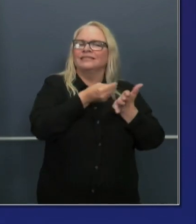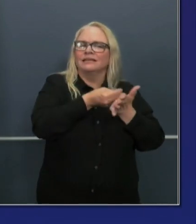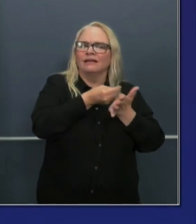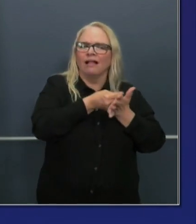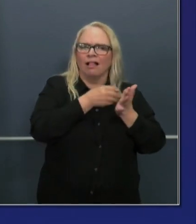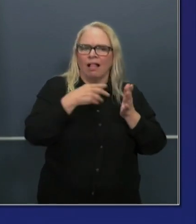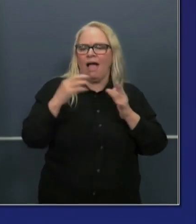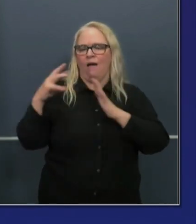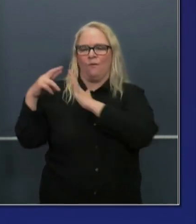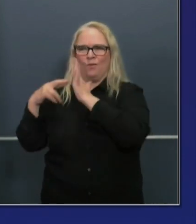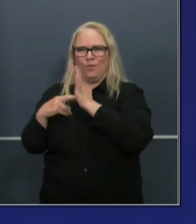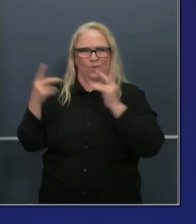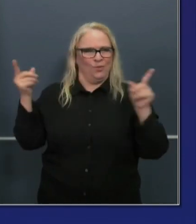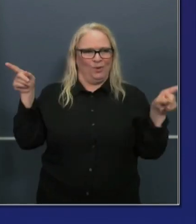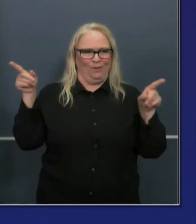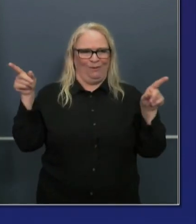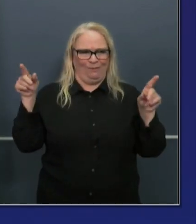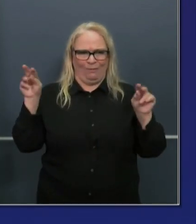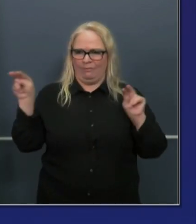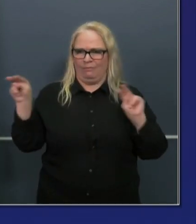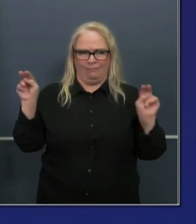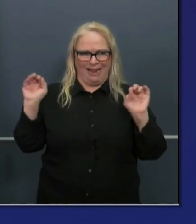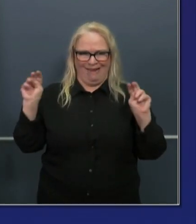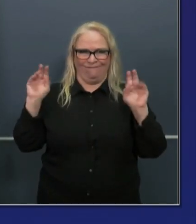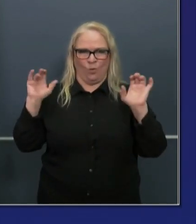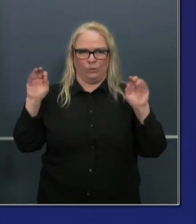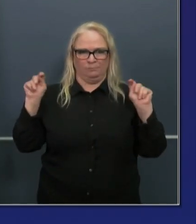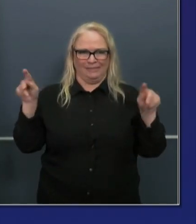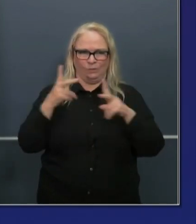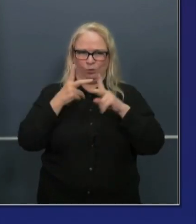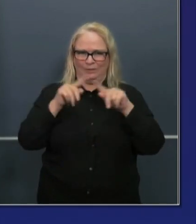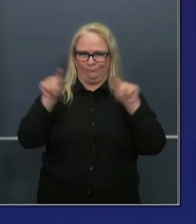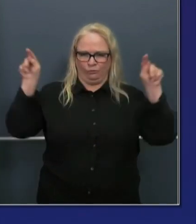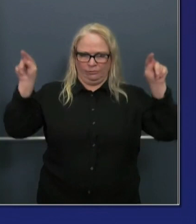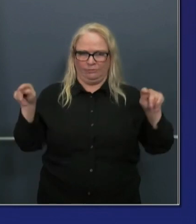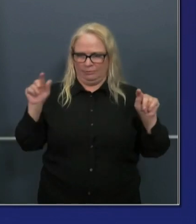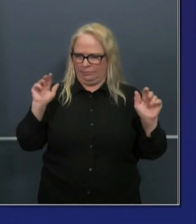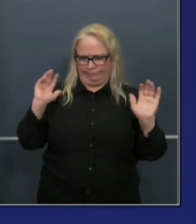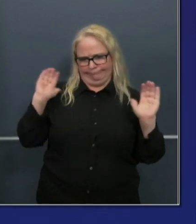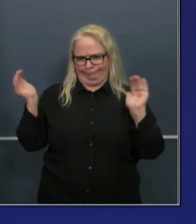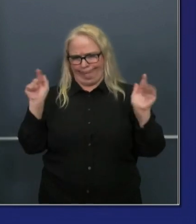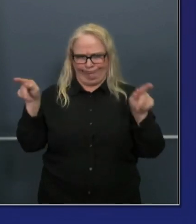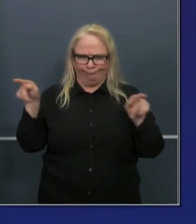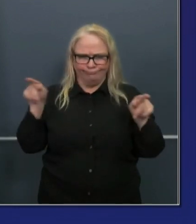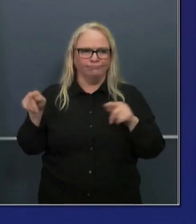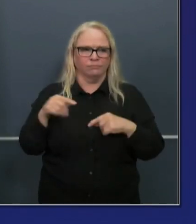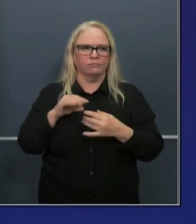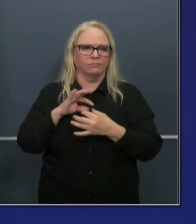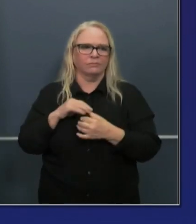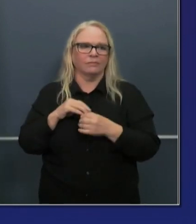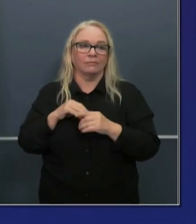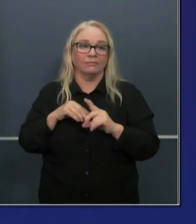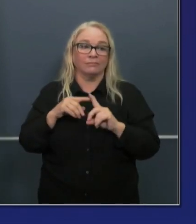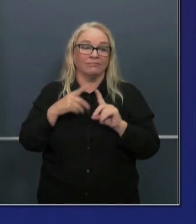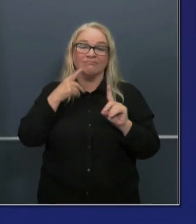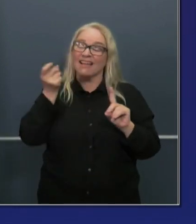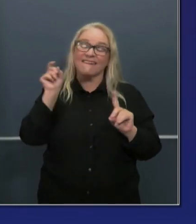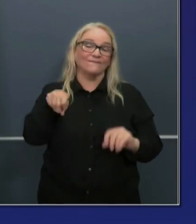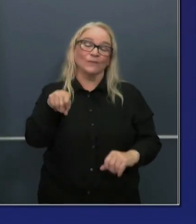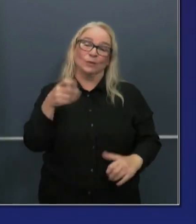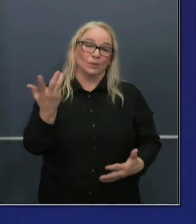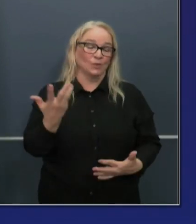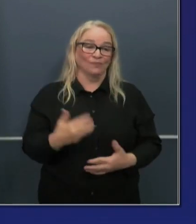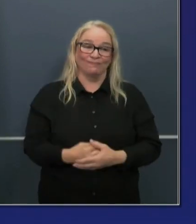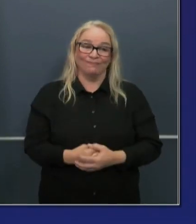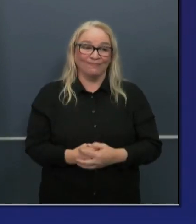education-first mindset and then a mindset of targeted enforcement to the extent it's necessary in order to get people